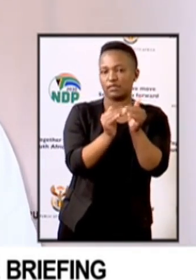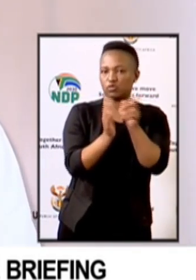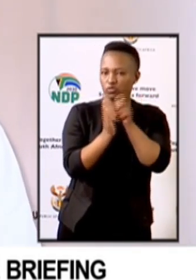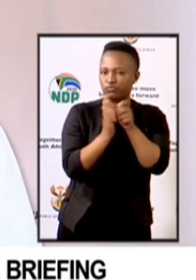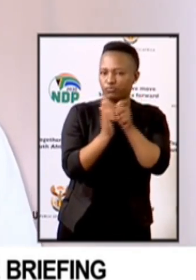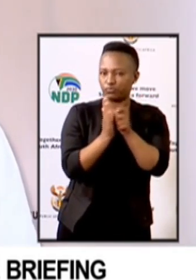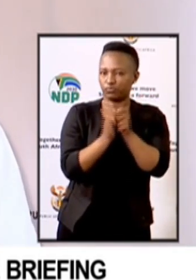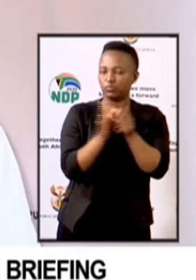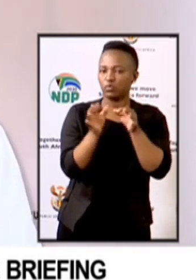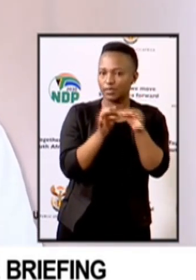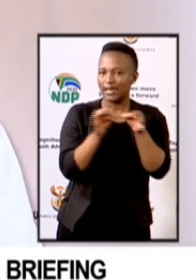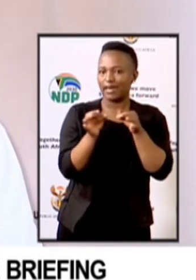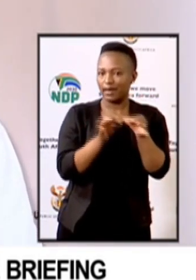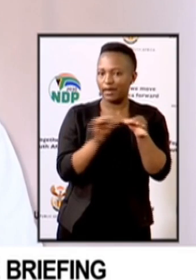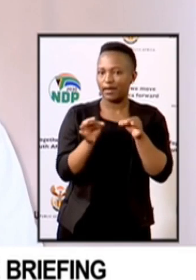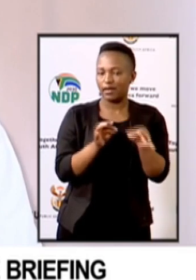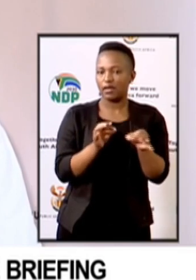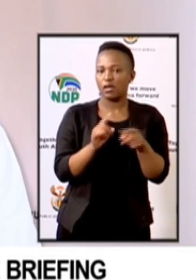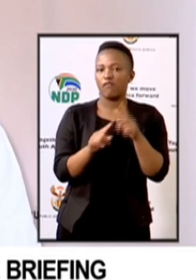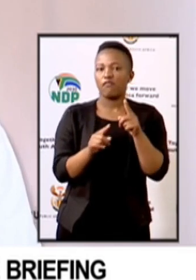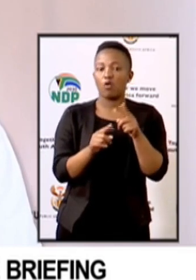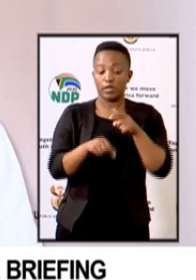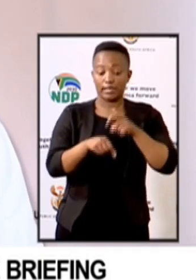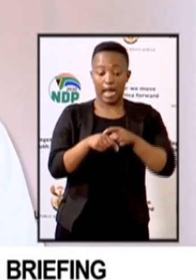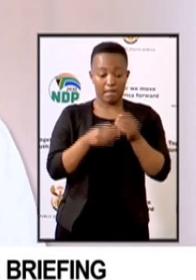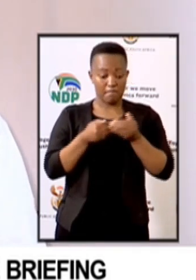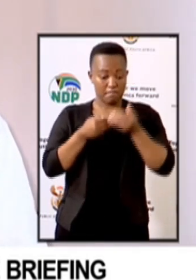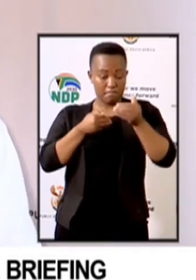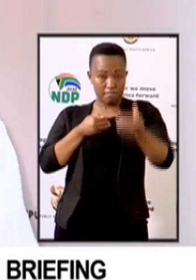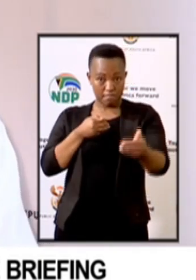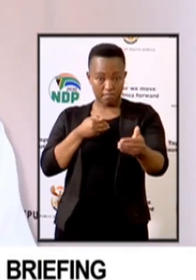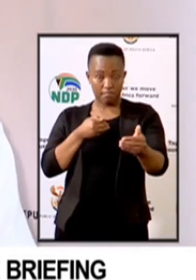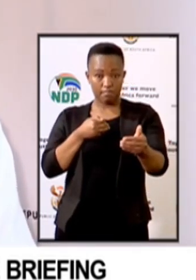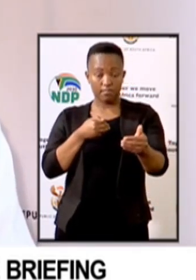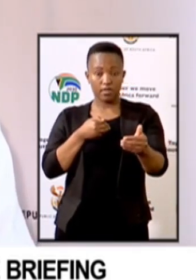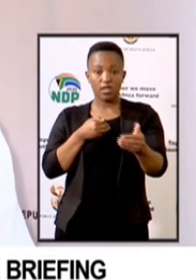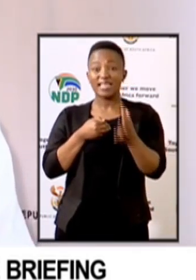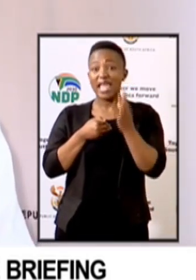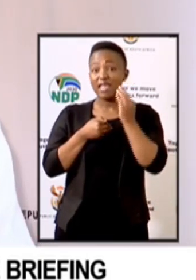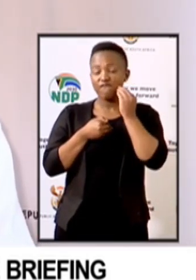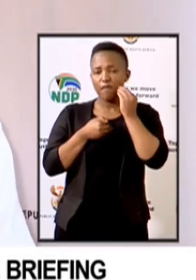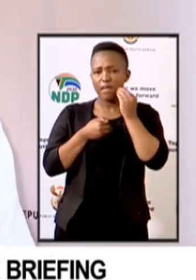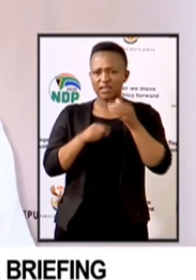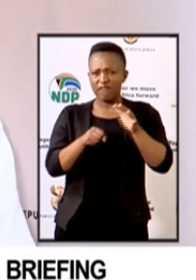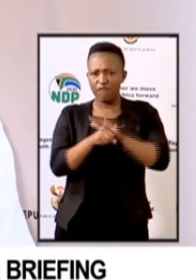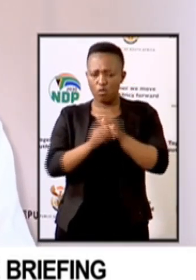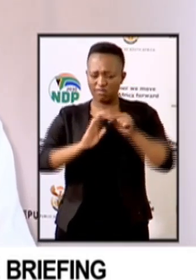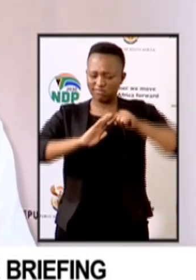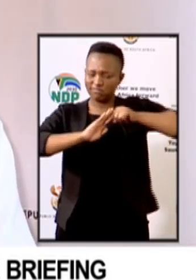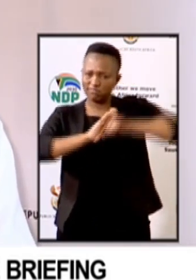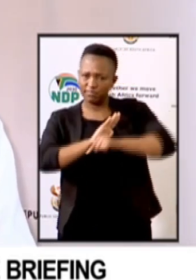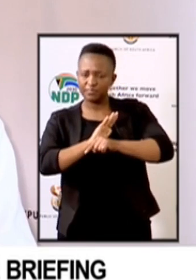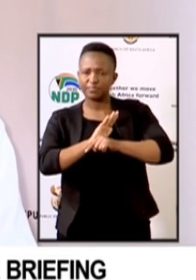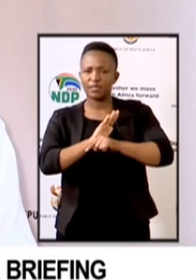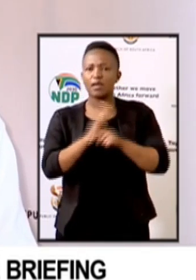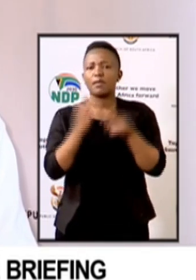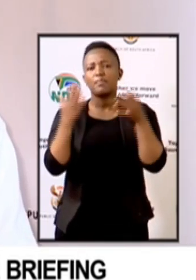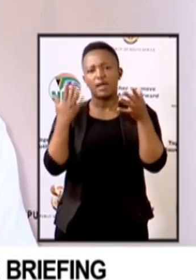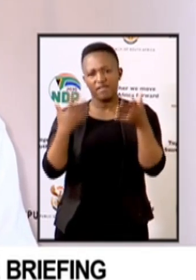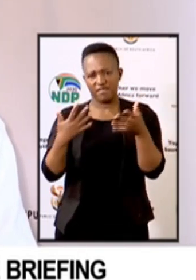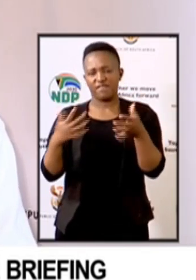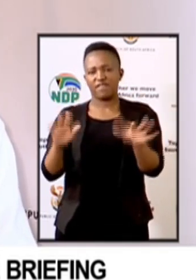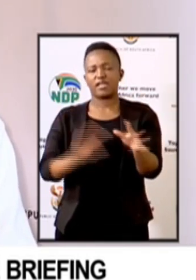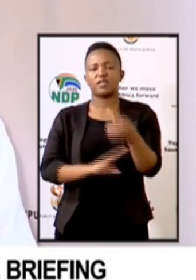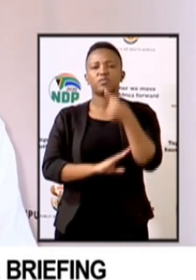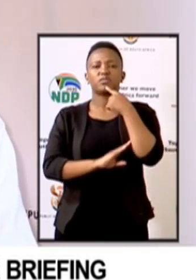That provides for this particular period. And those details, among others, as I said,